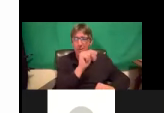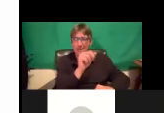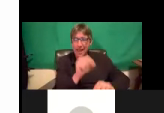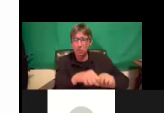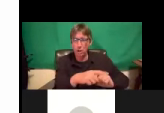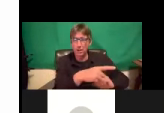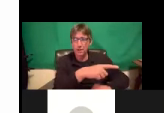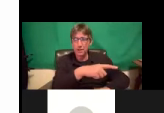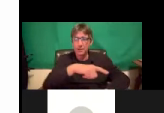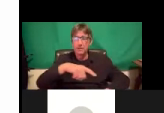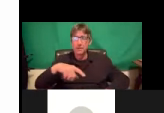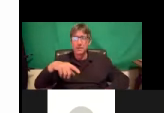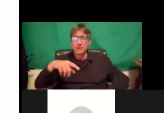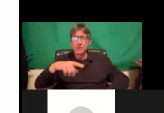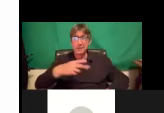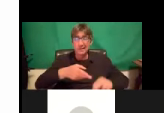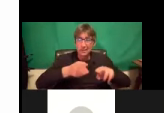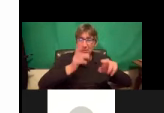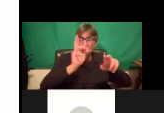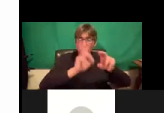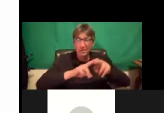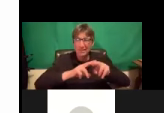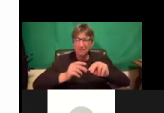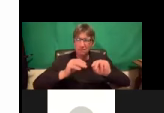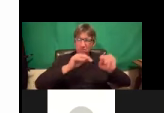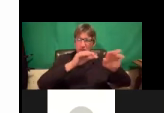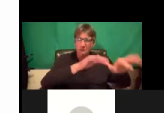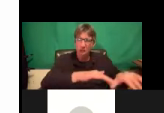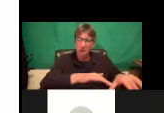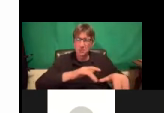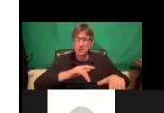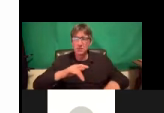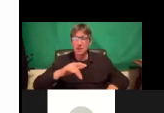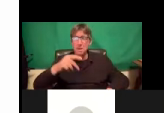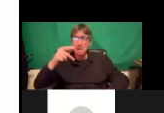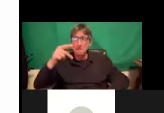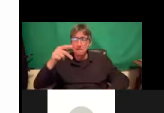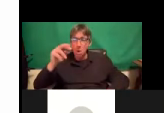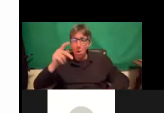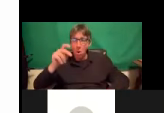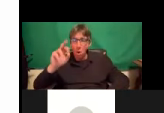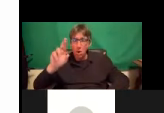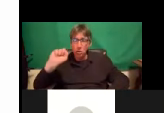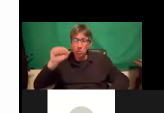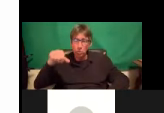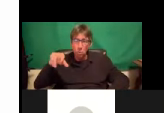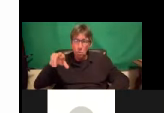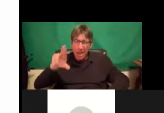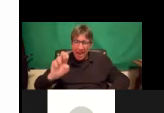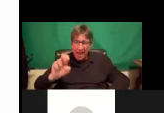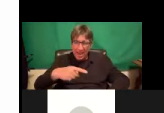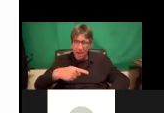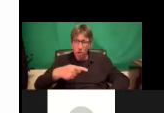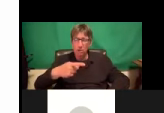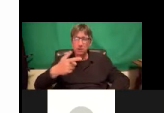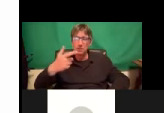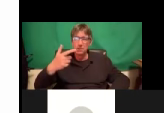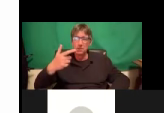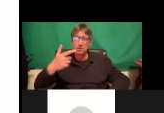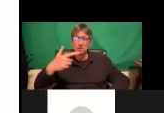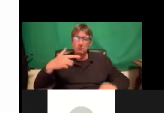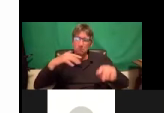Station. You're increasing the flux from the Porter Square, and it's pretty clear by the shuttle system prior